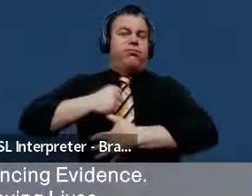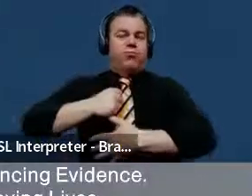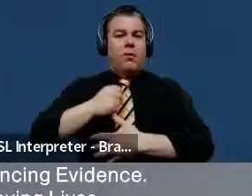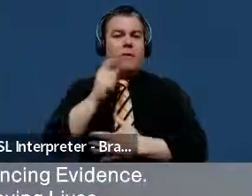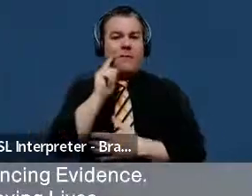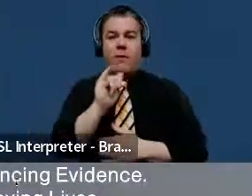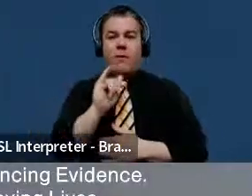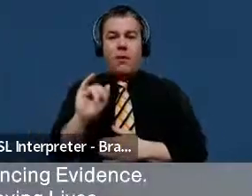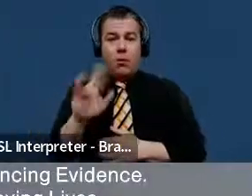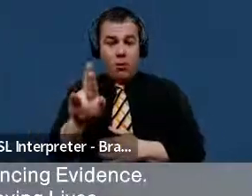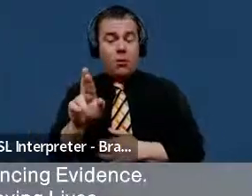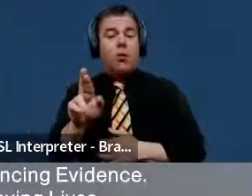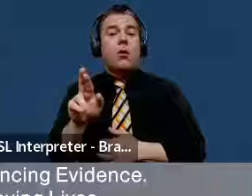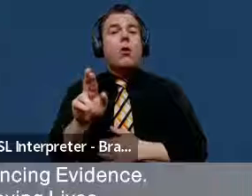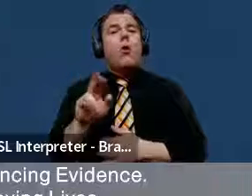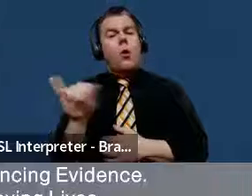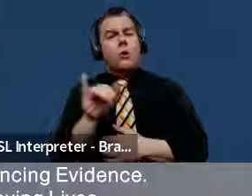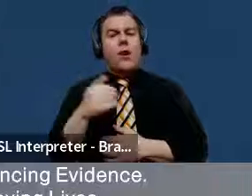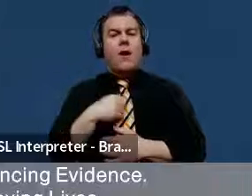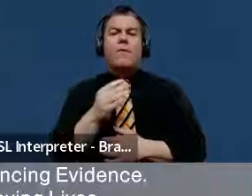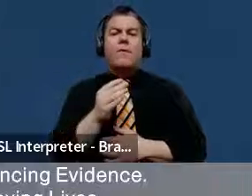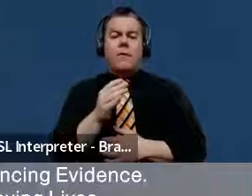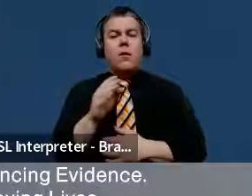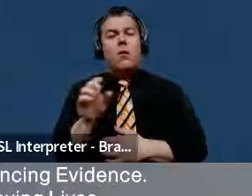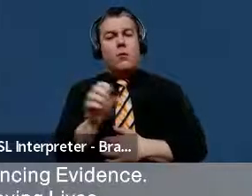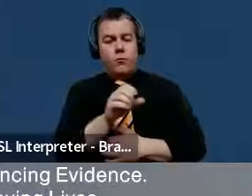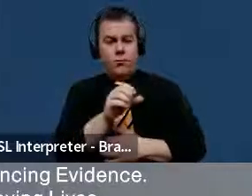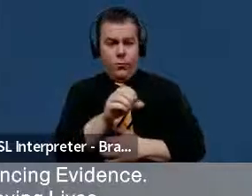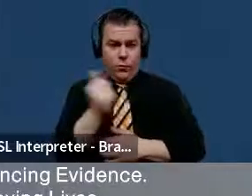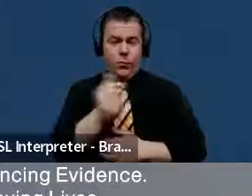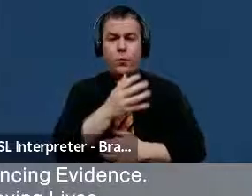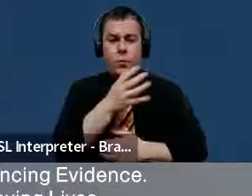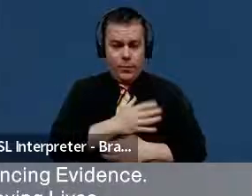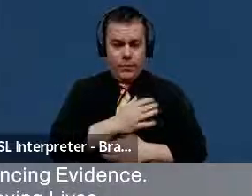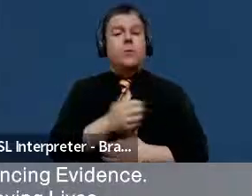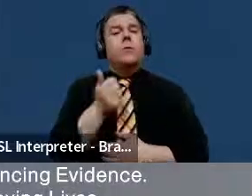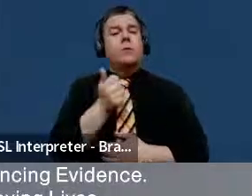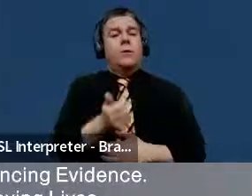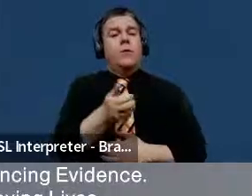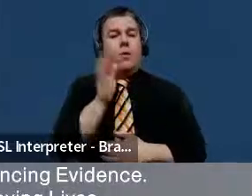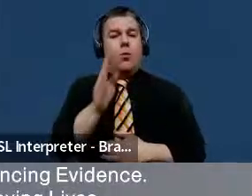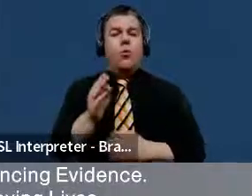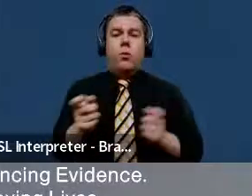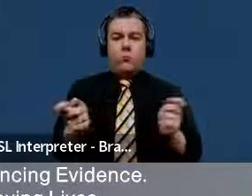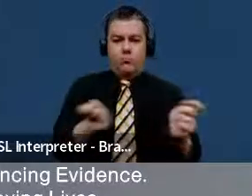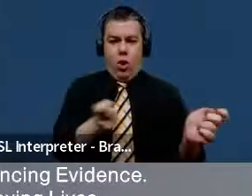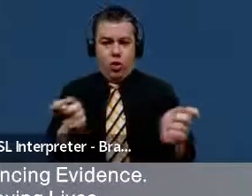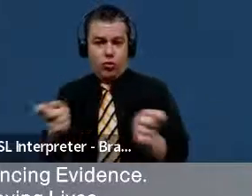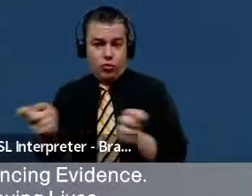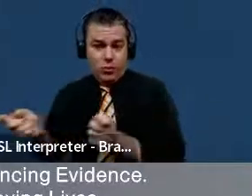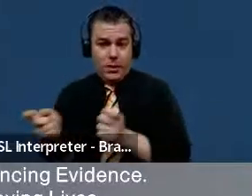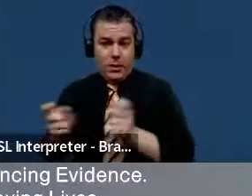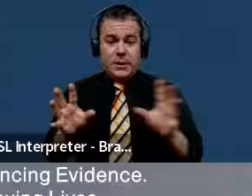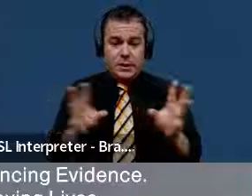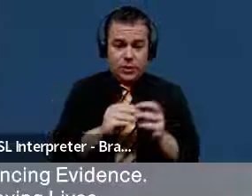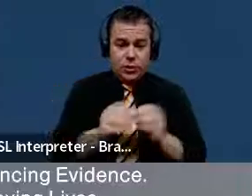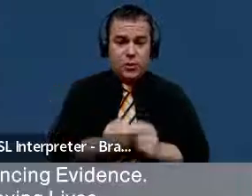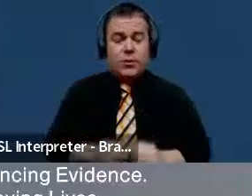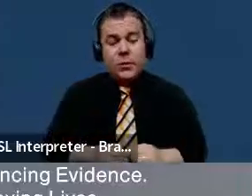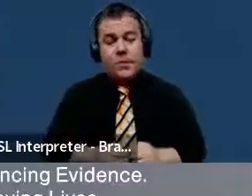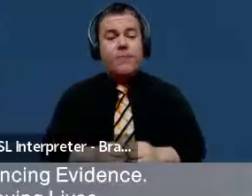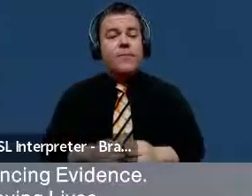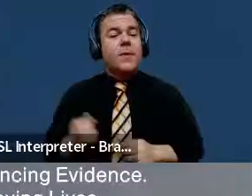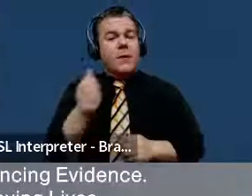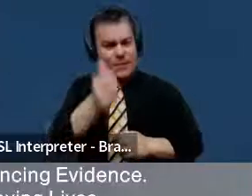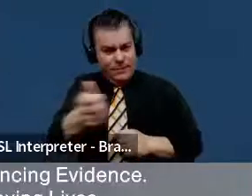for Research, we also have Brittany Askapat-Jyoti, who will actually moderate the session. And they will